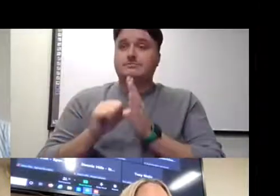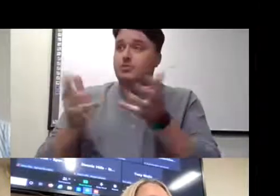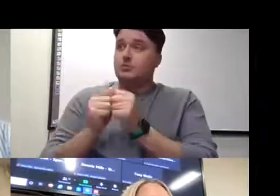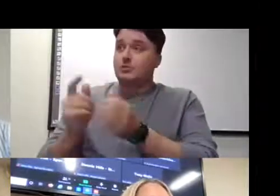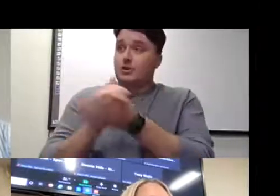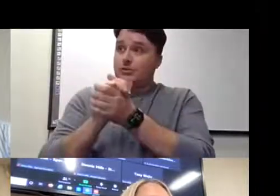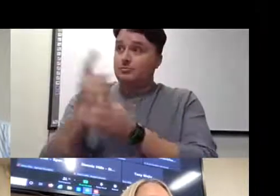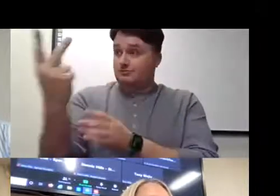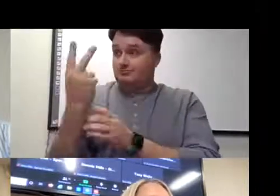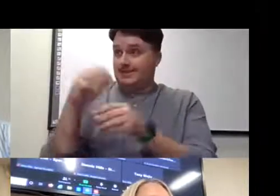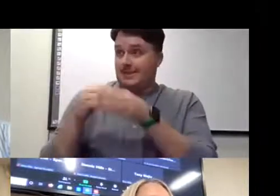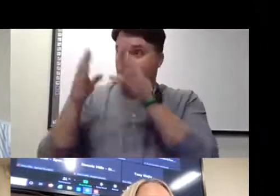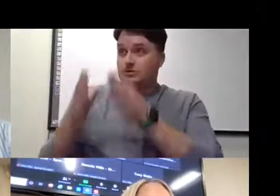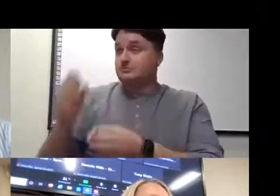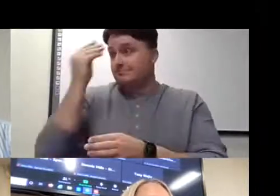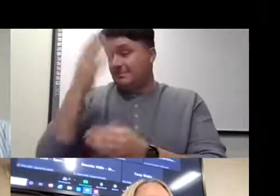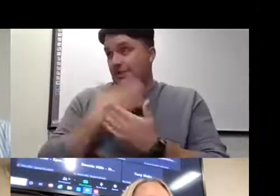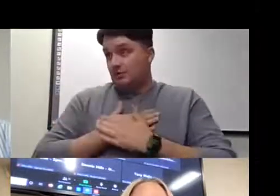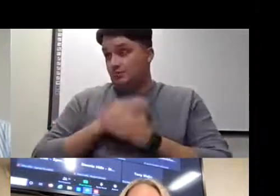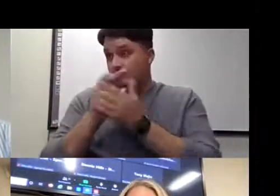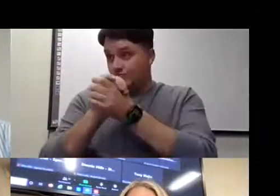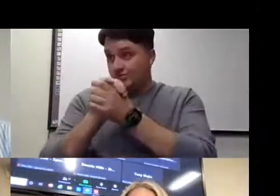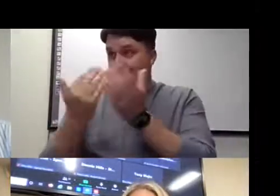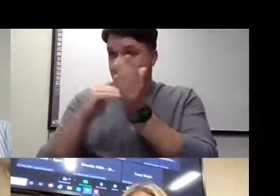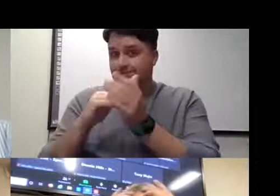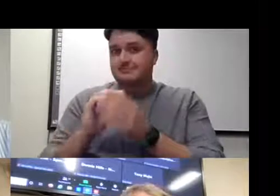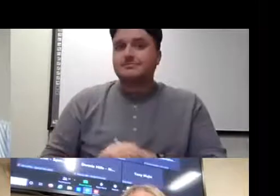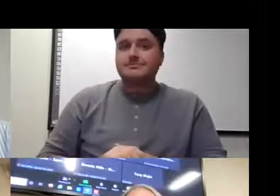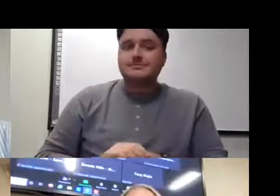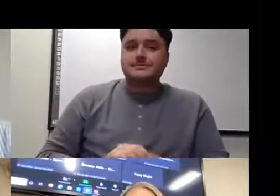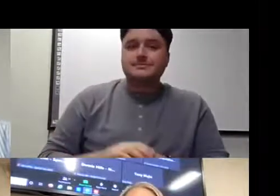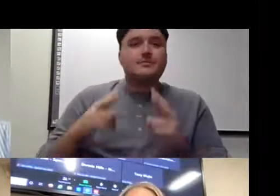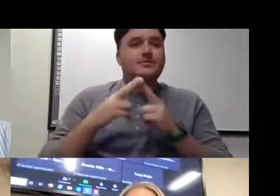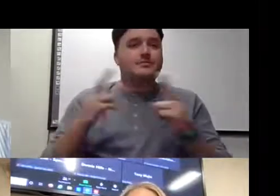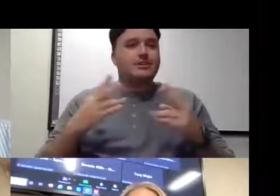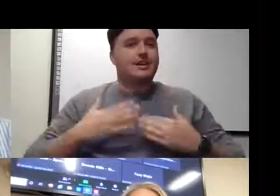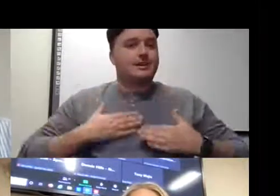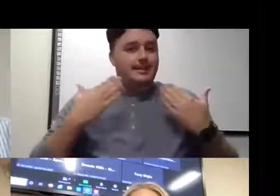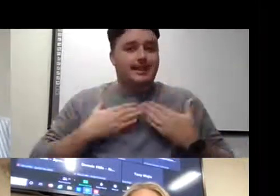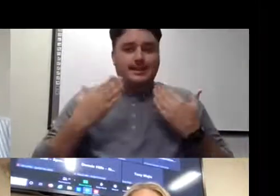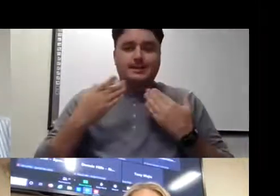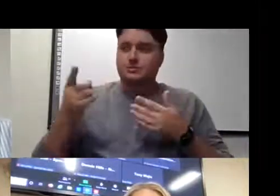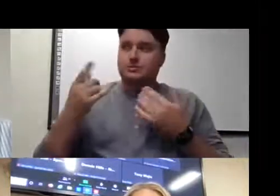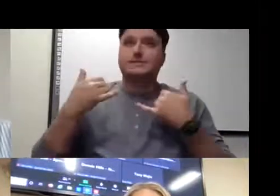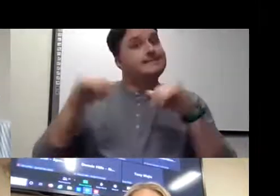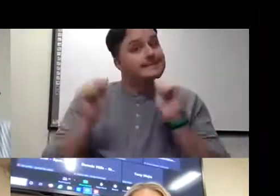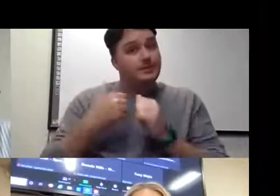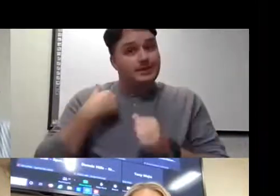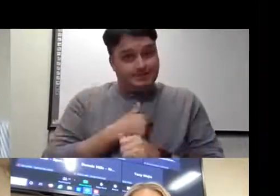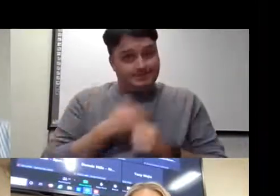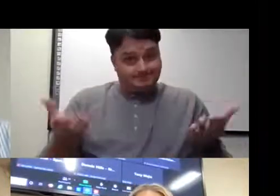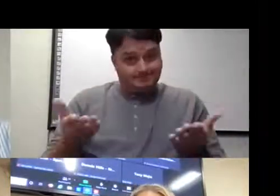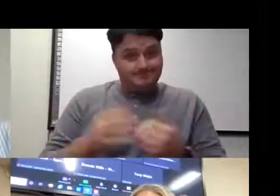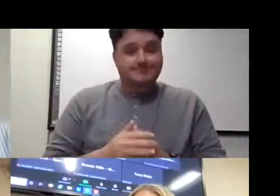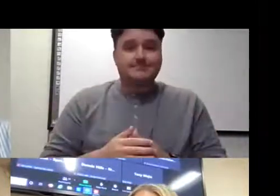in person. So congratulations again. We really are very glad that you're still with us in some ways,